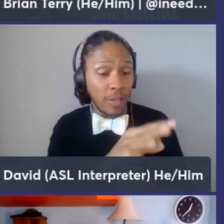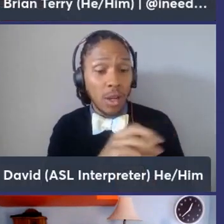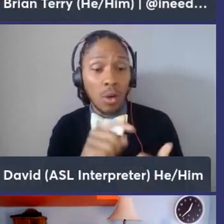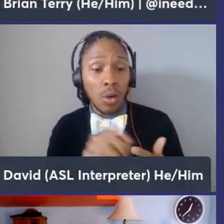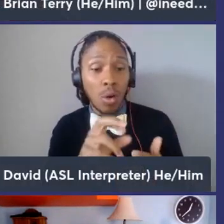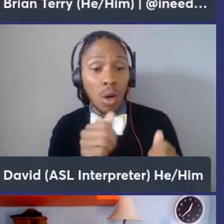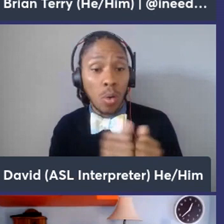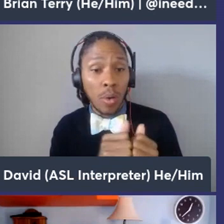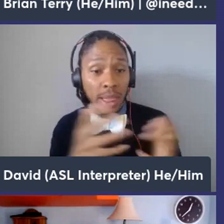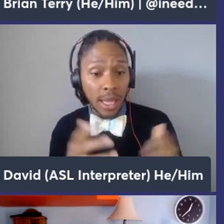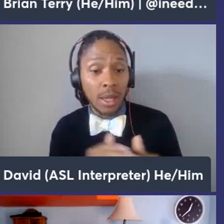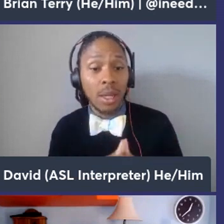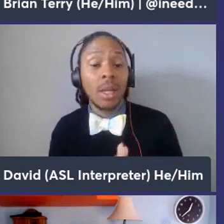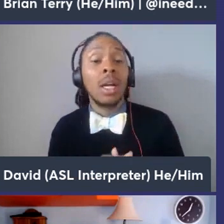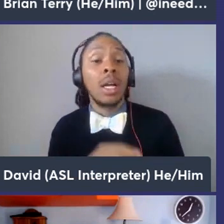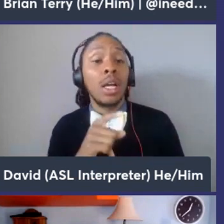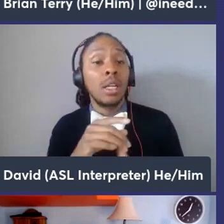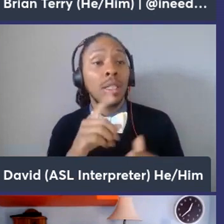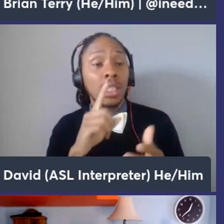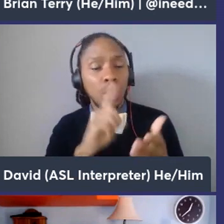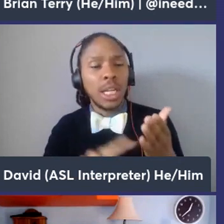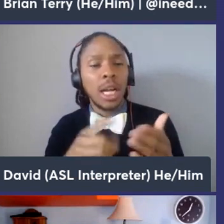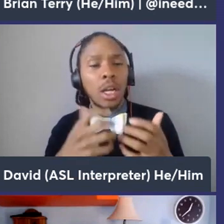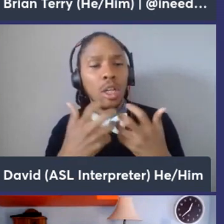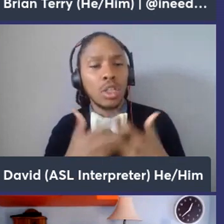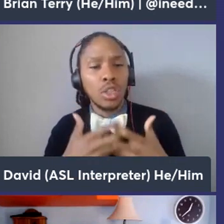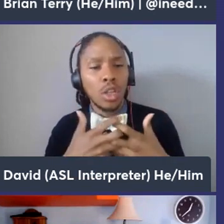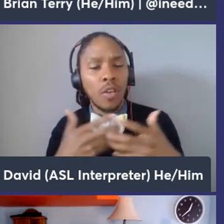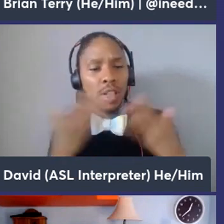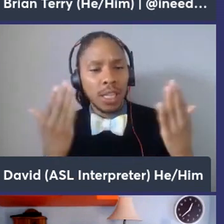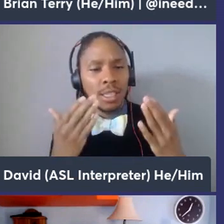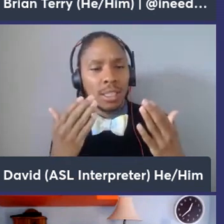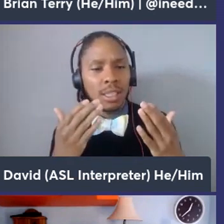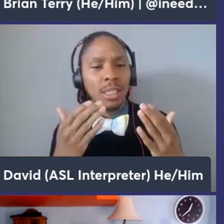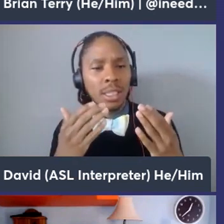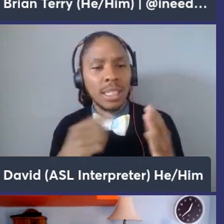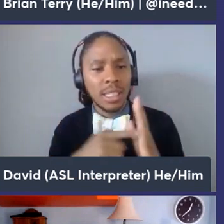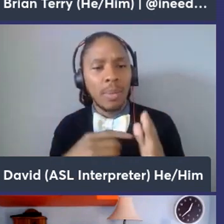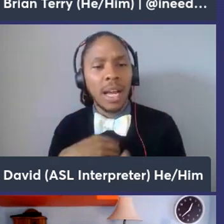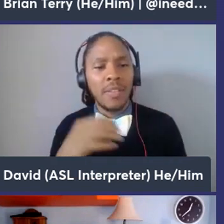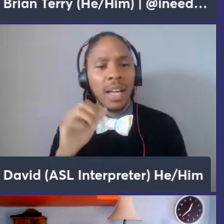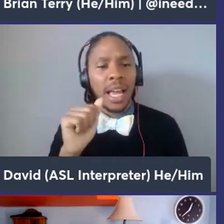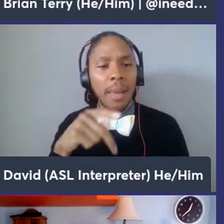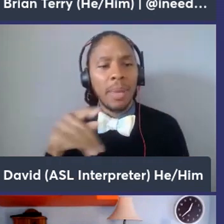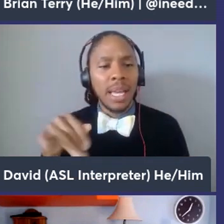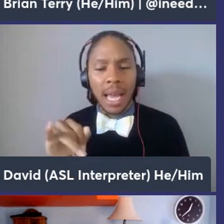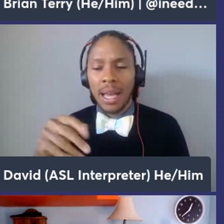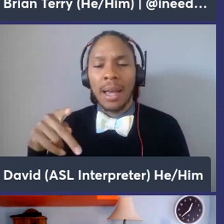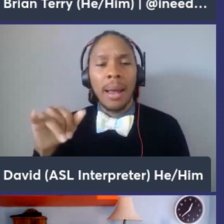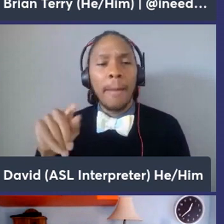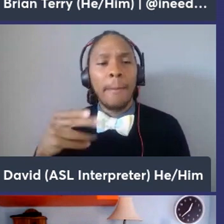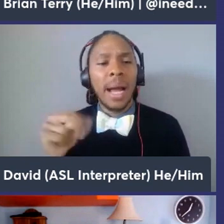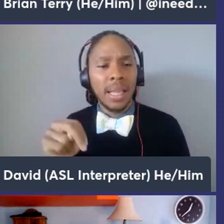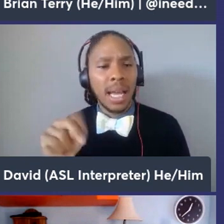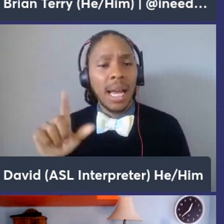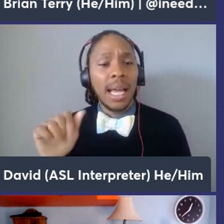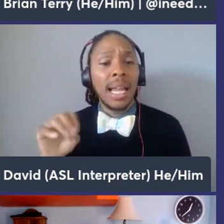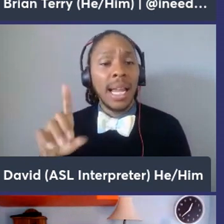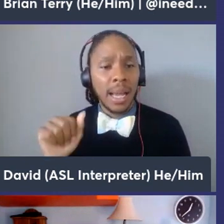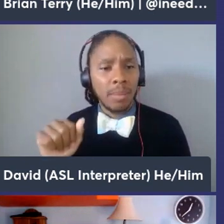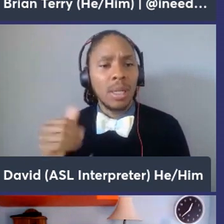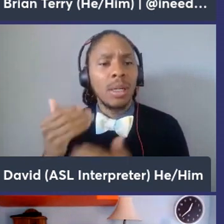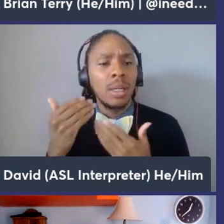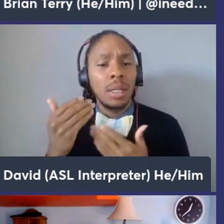So if you check out the serverless samples, I've got a serverless Python API. So you could have a Python Lambda, and